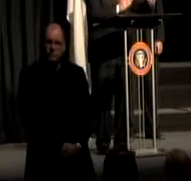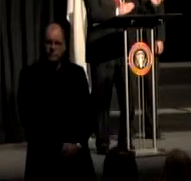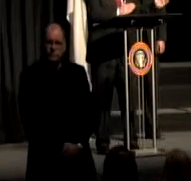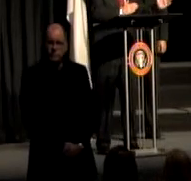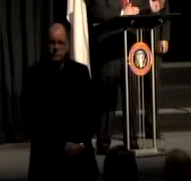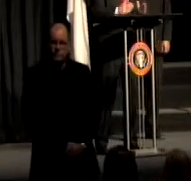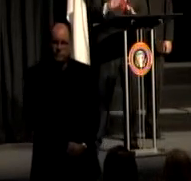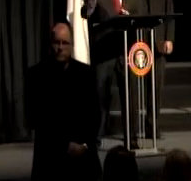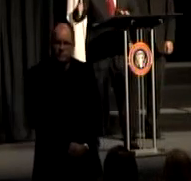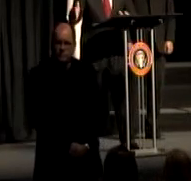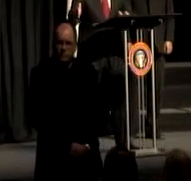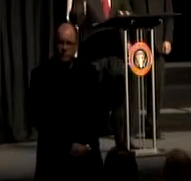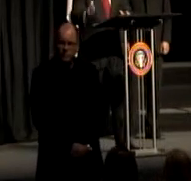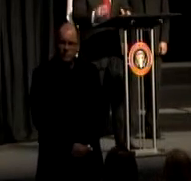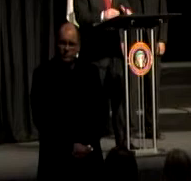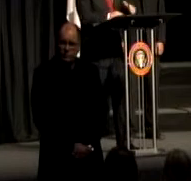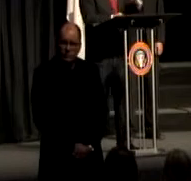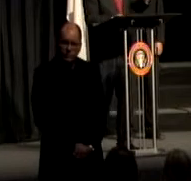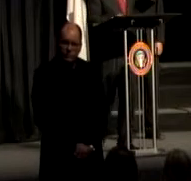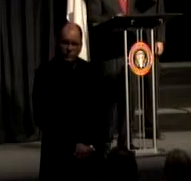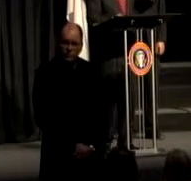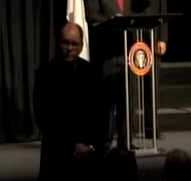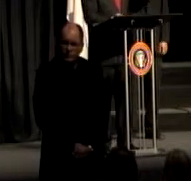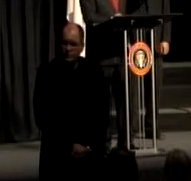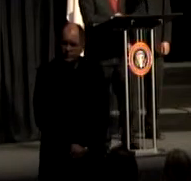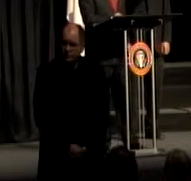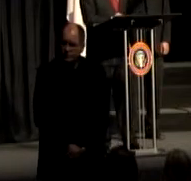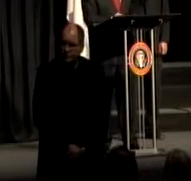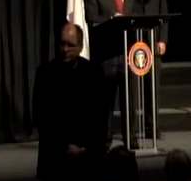is somewhat different than us financially or maybe